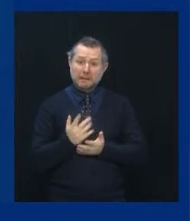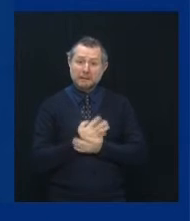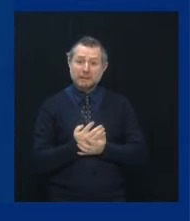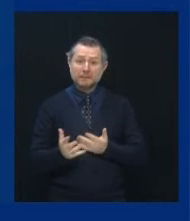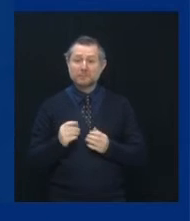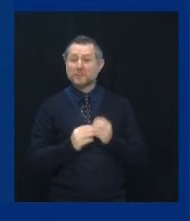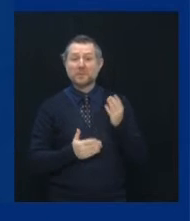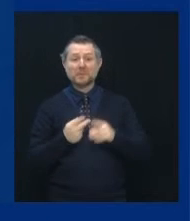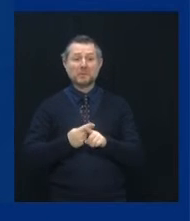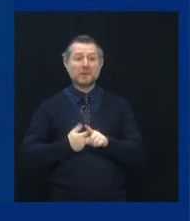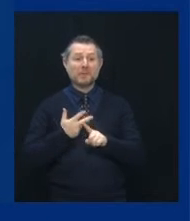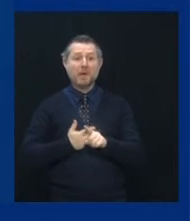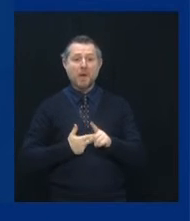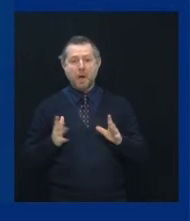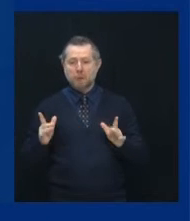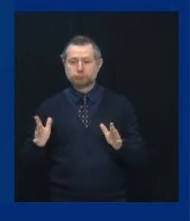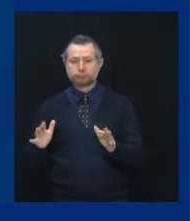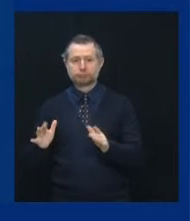months.